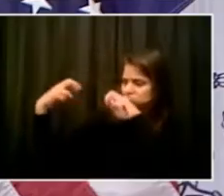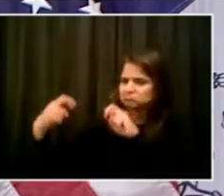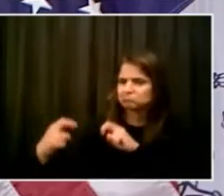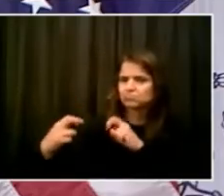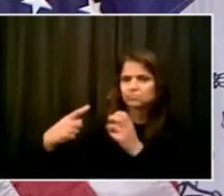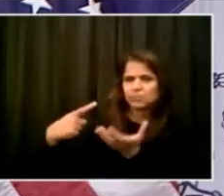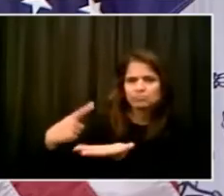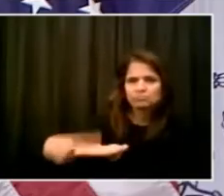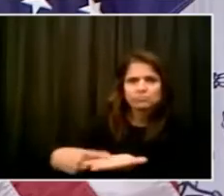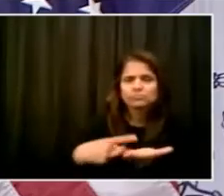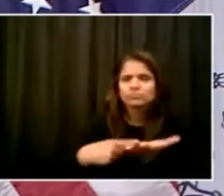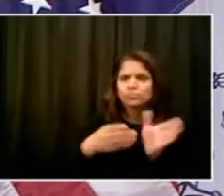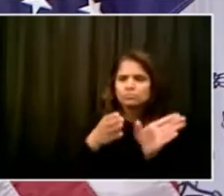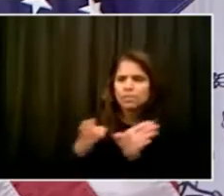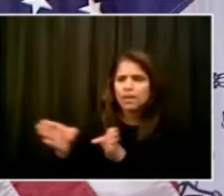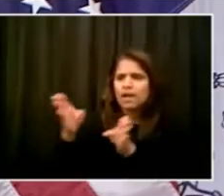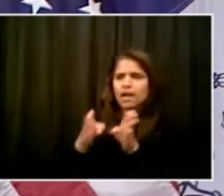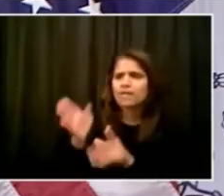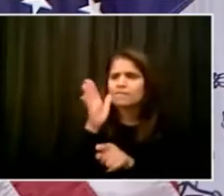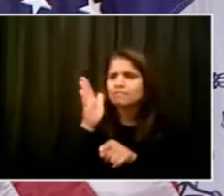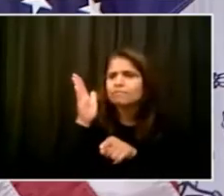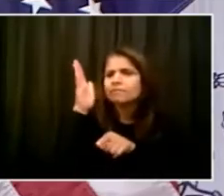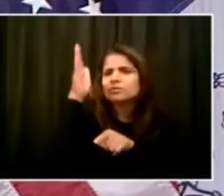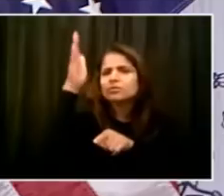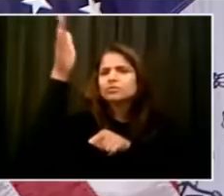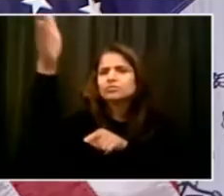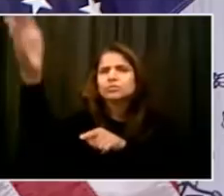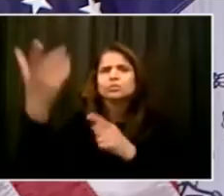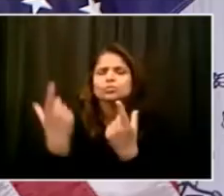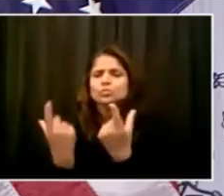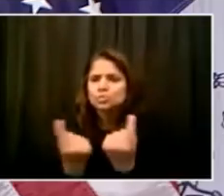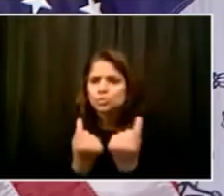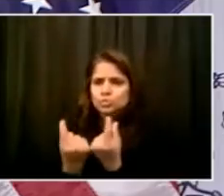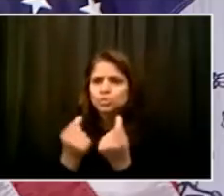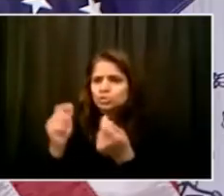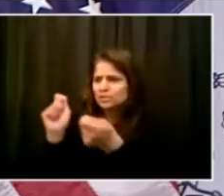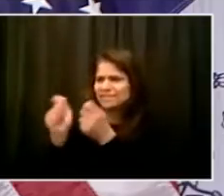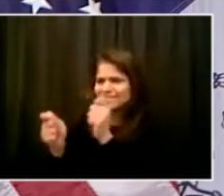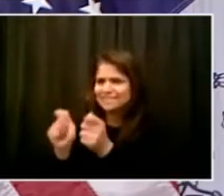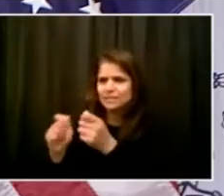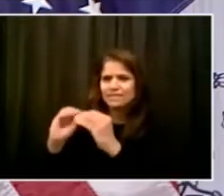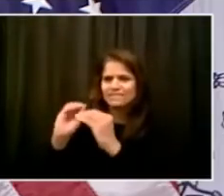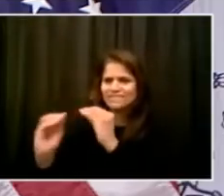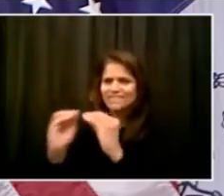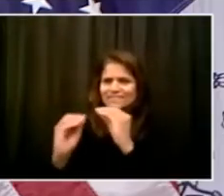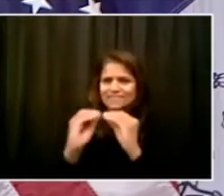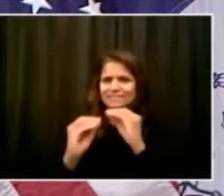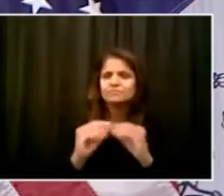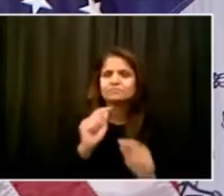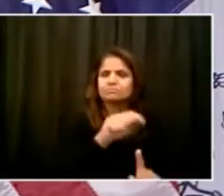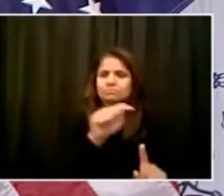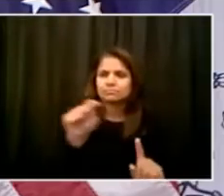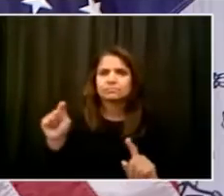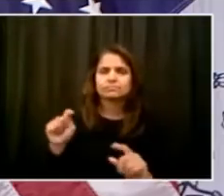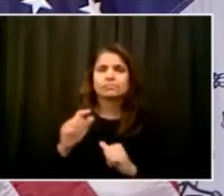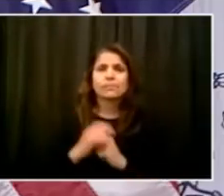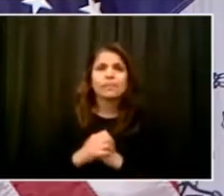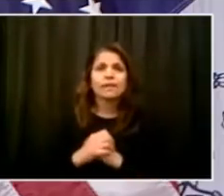the crucial question. But I think the moment in history, Marcia, calls for us to rethink the whole